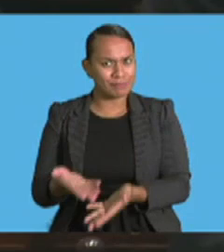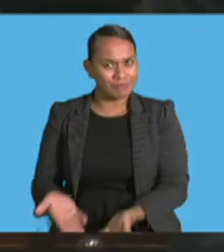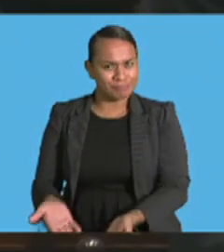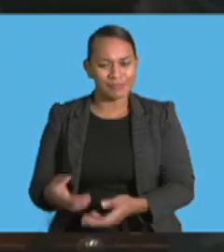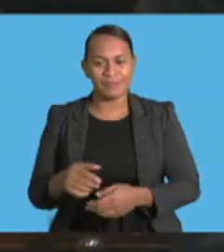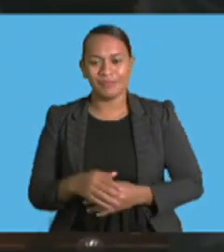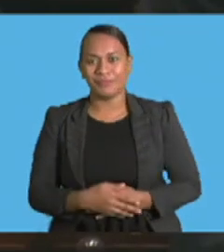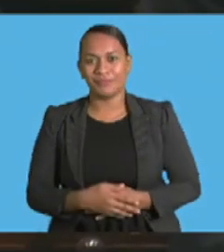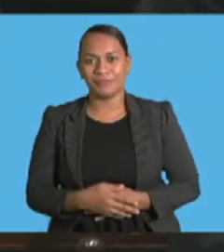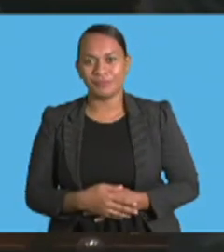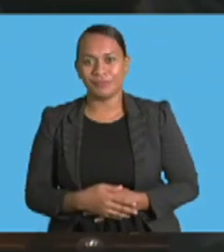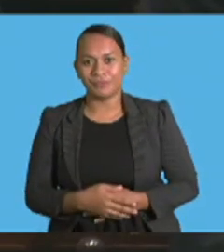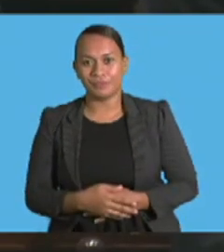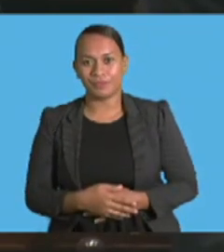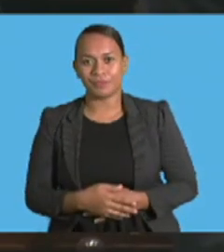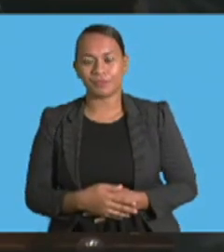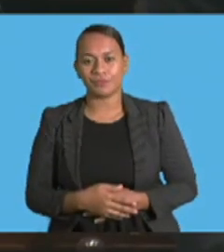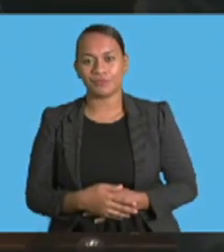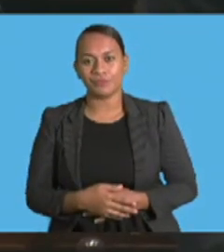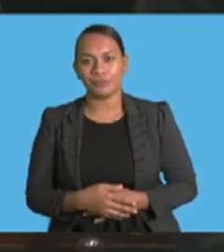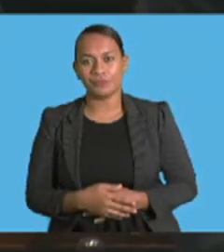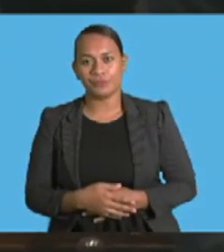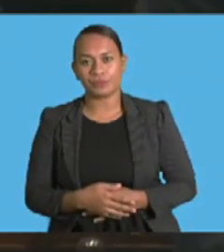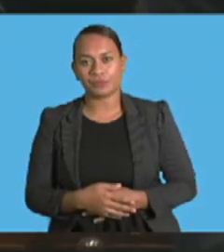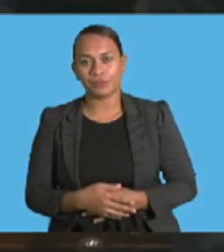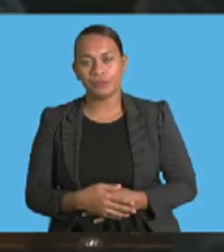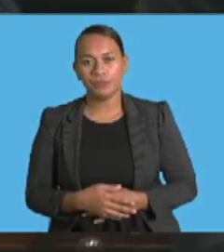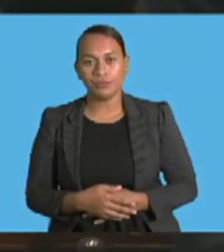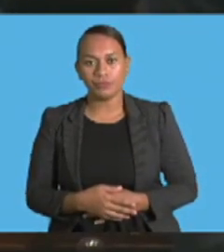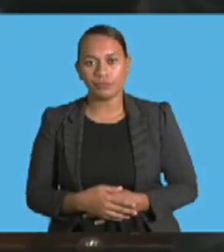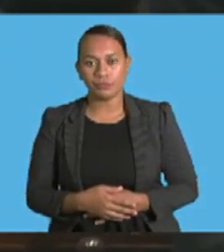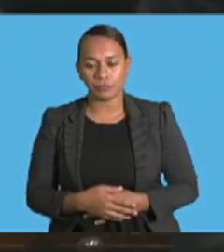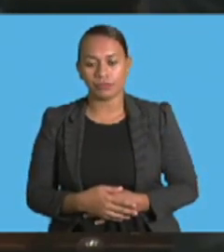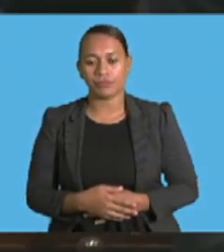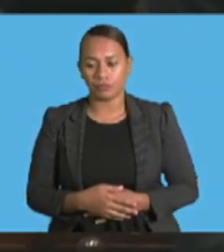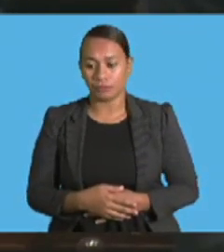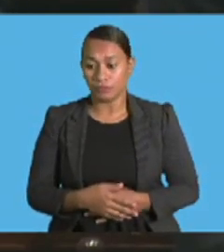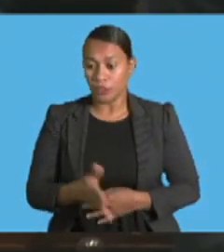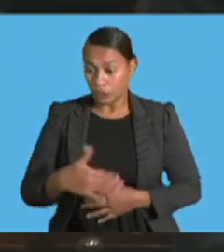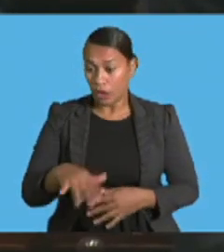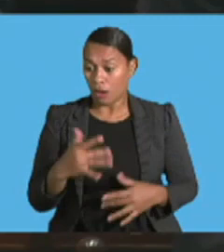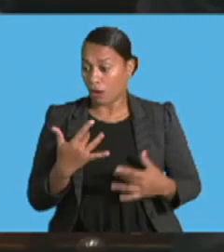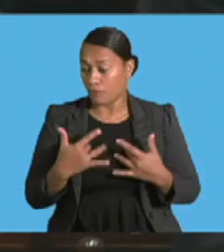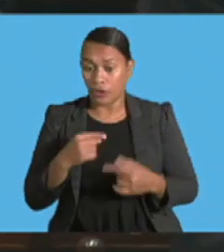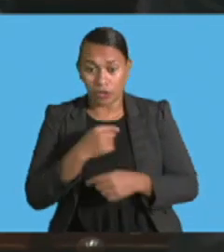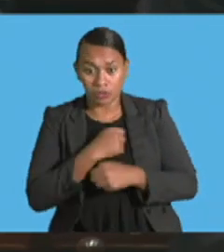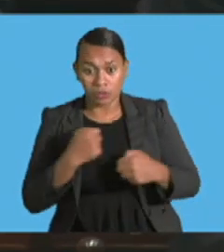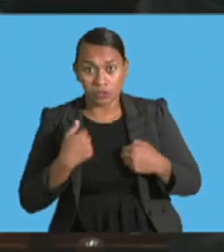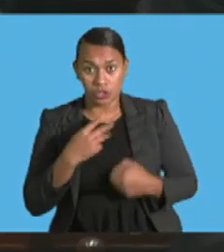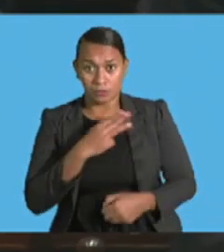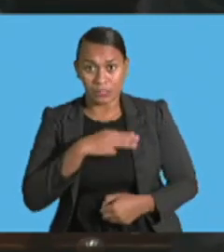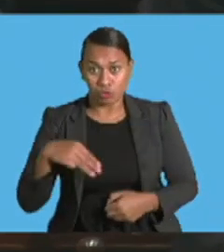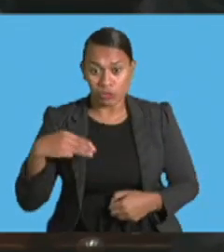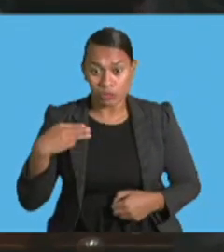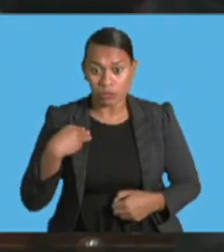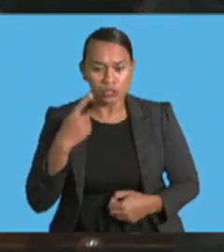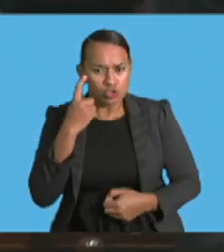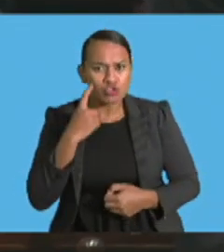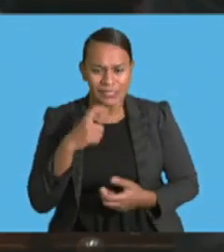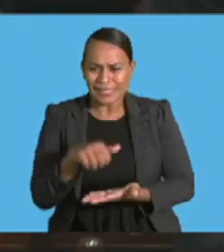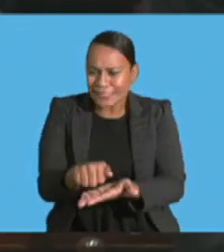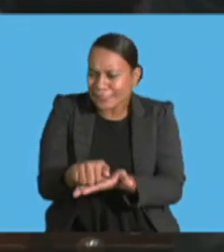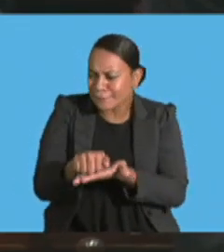Our ministry has taken indubitable strides towards protecting Fiji's environment. The ministry,